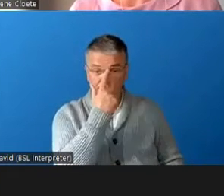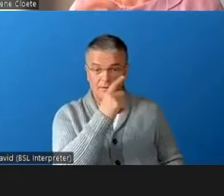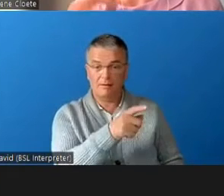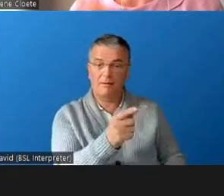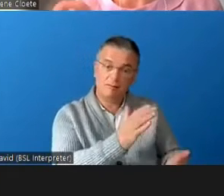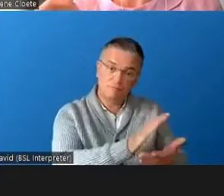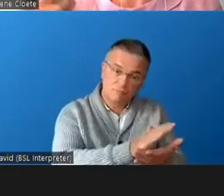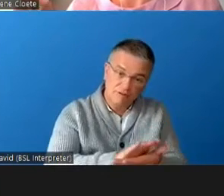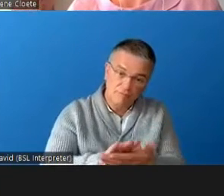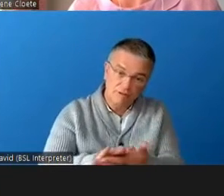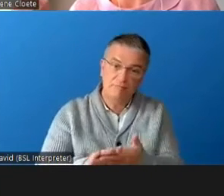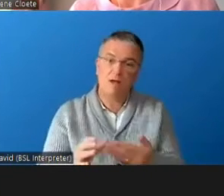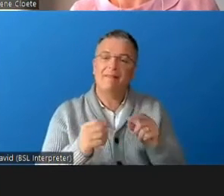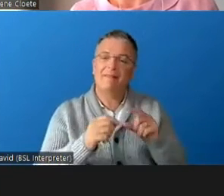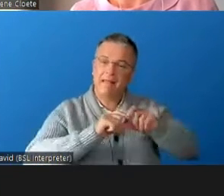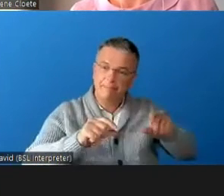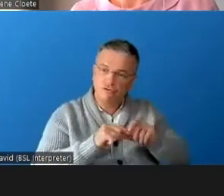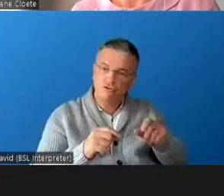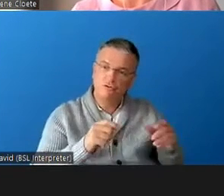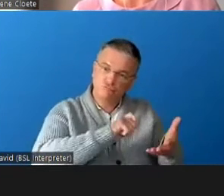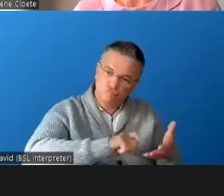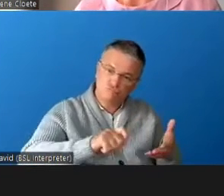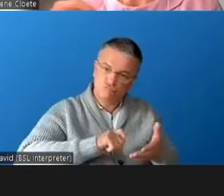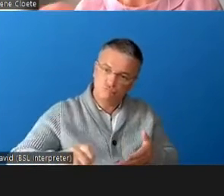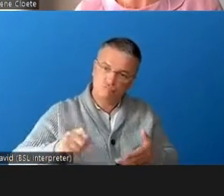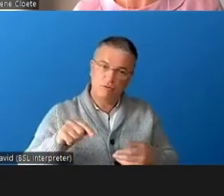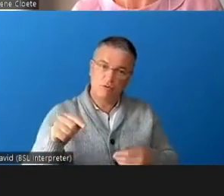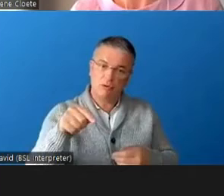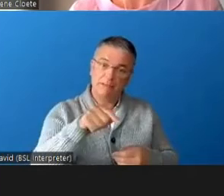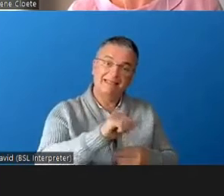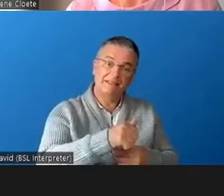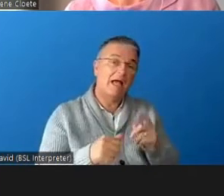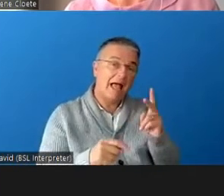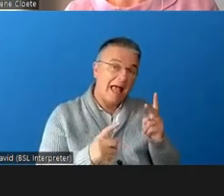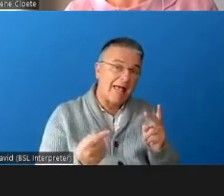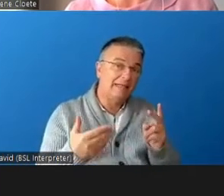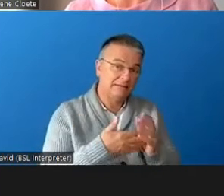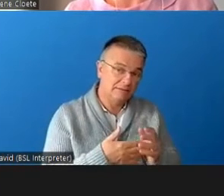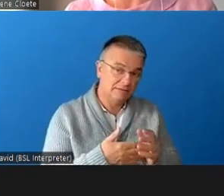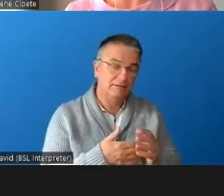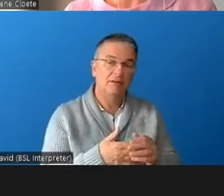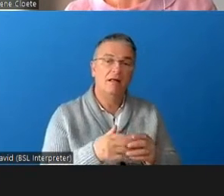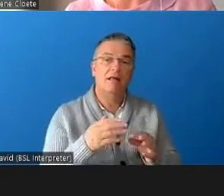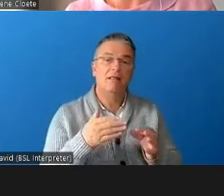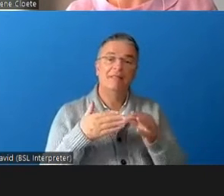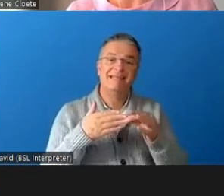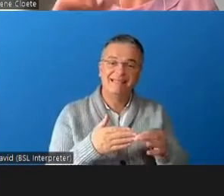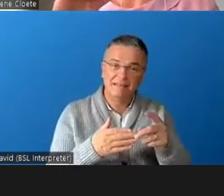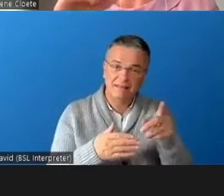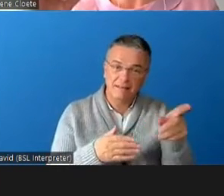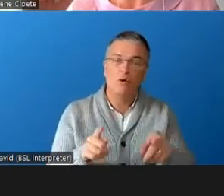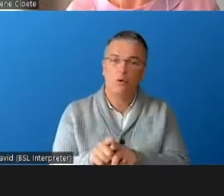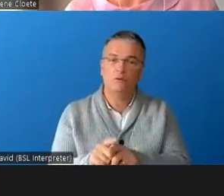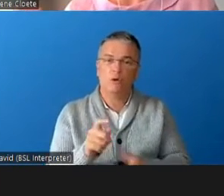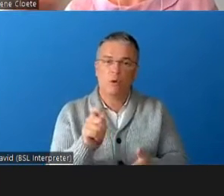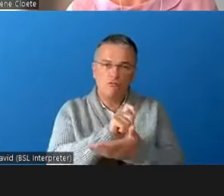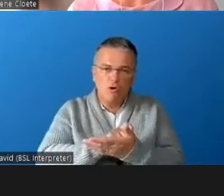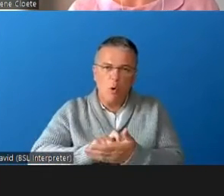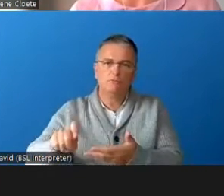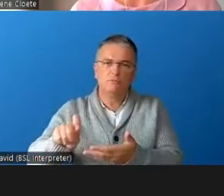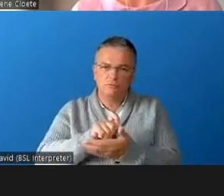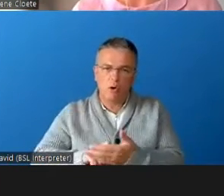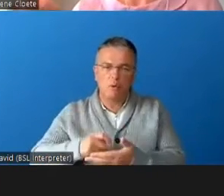also added the captions for each of these photos. And in addition to that, the leaders also wrote out very